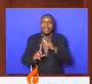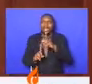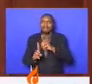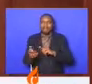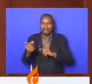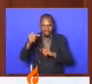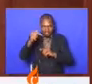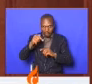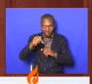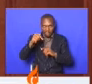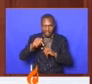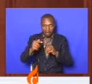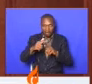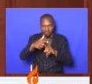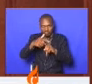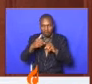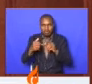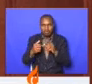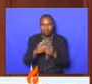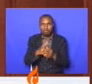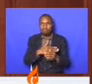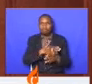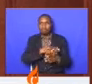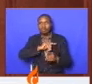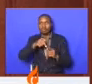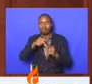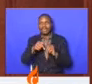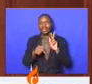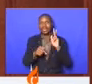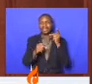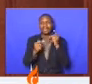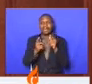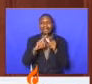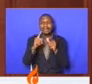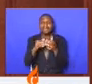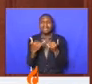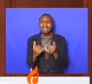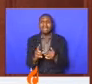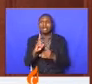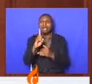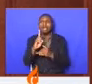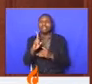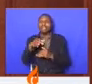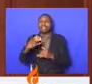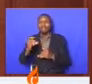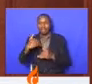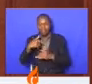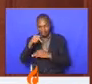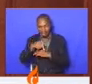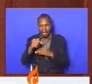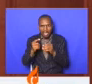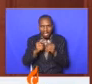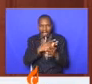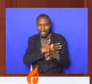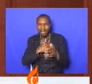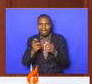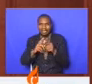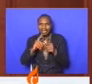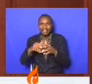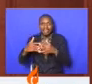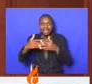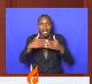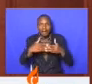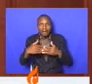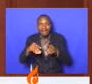back pyrethrum to Kenya. Not every county can grow pyrethrum. There's